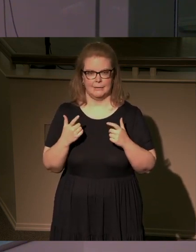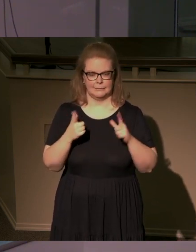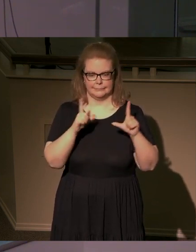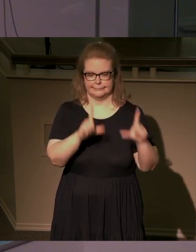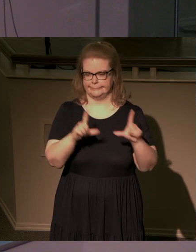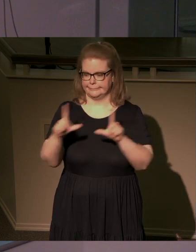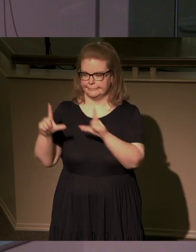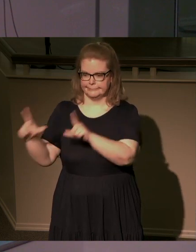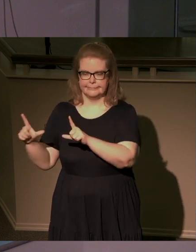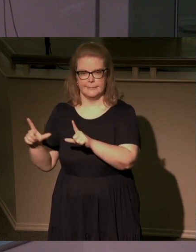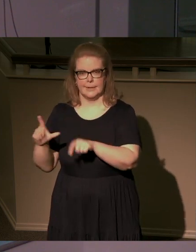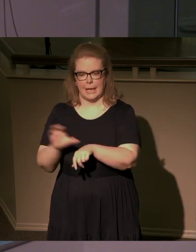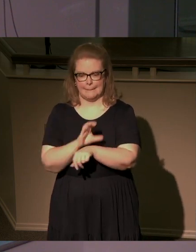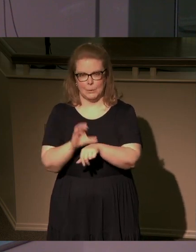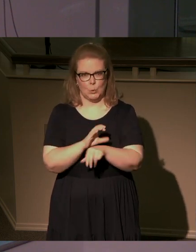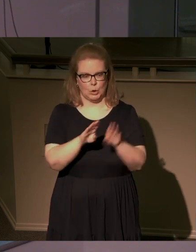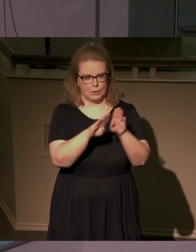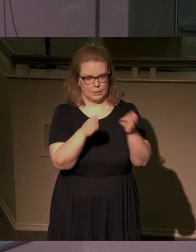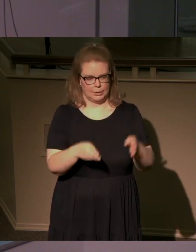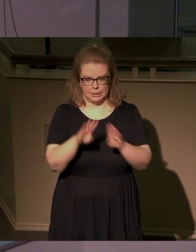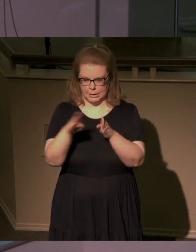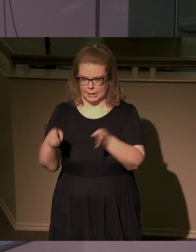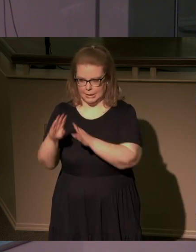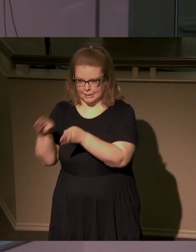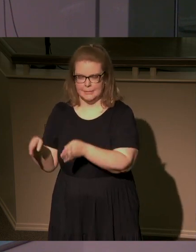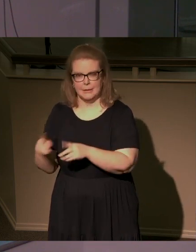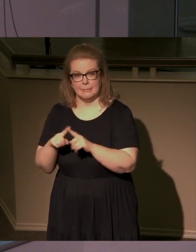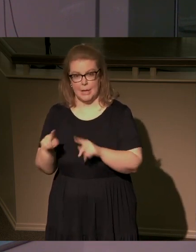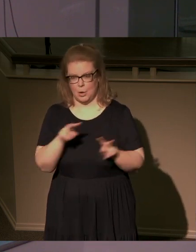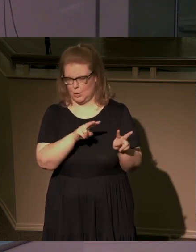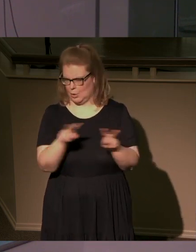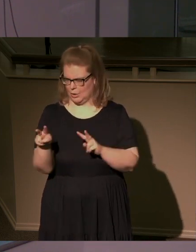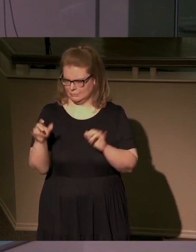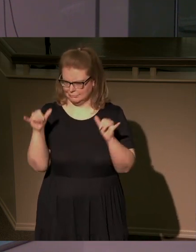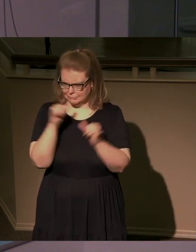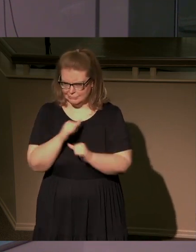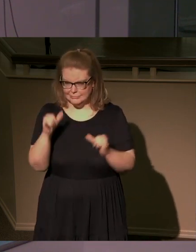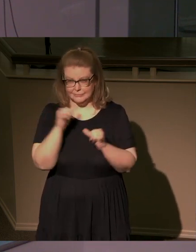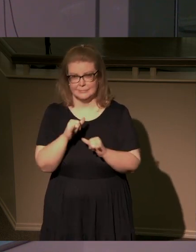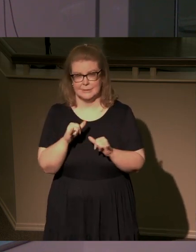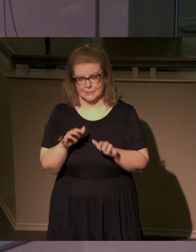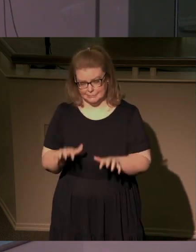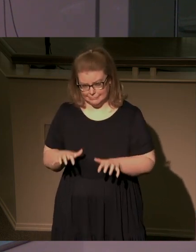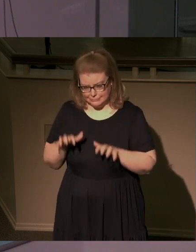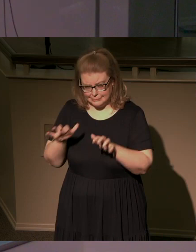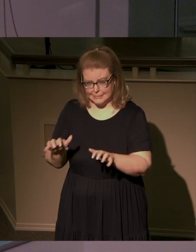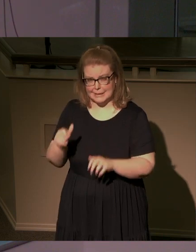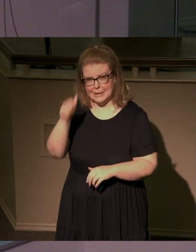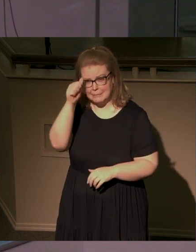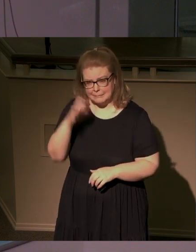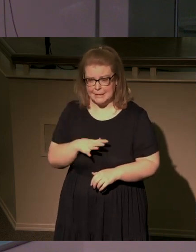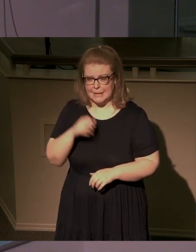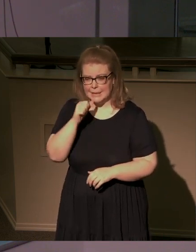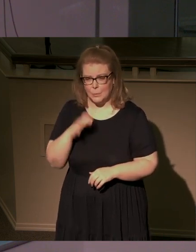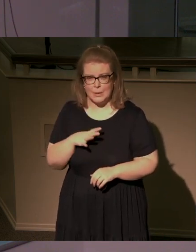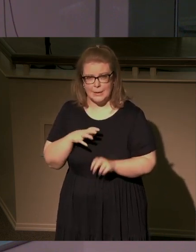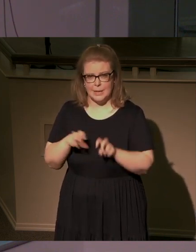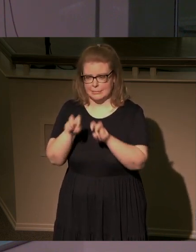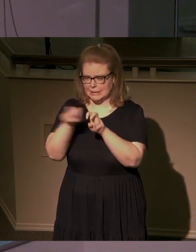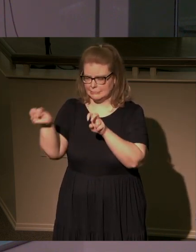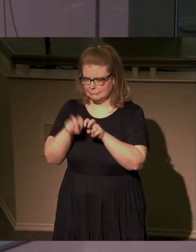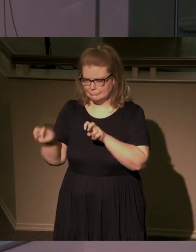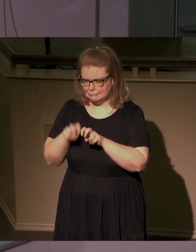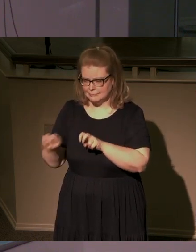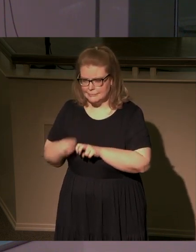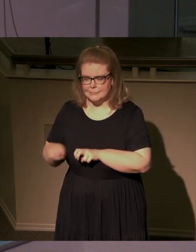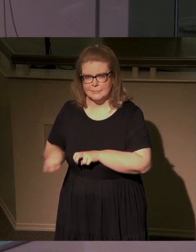rad at all. But you look at it, and there's all these guys and gals. I mean, they're all stacked up there in